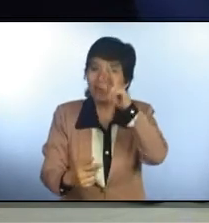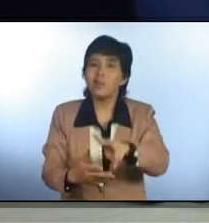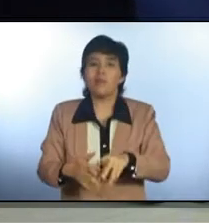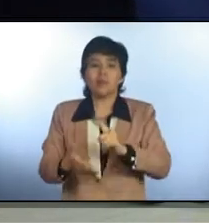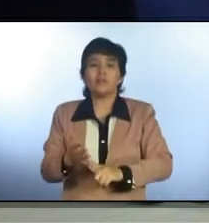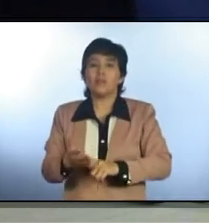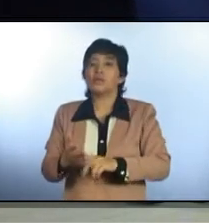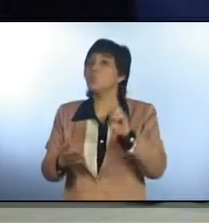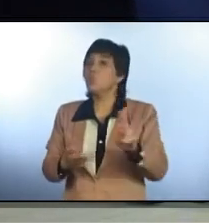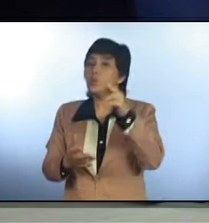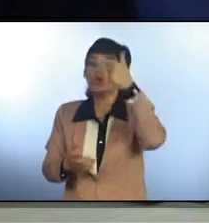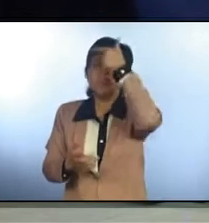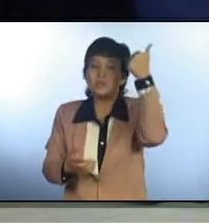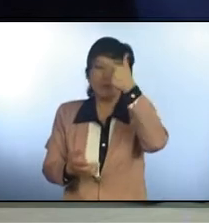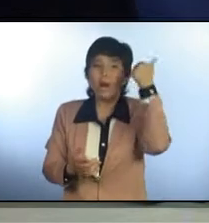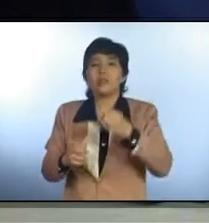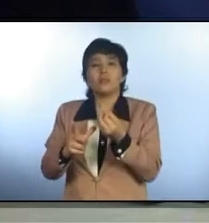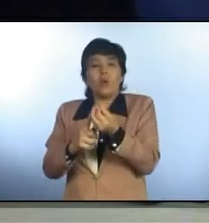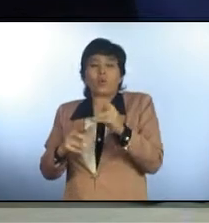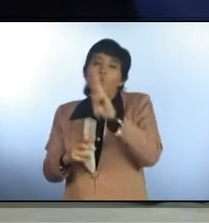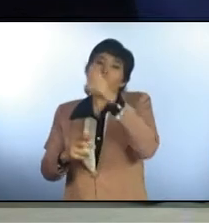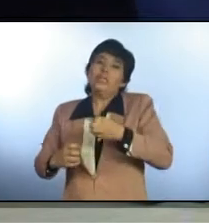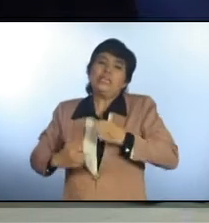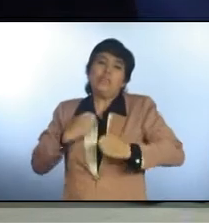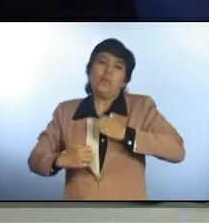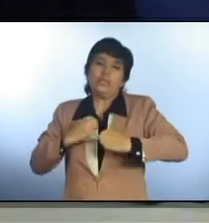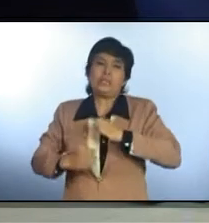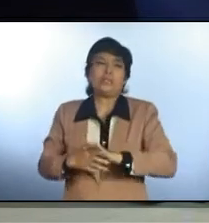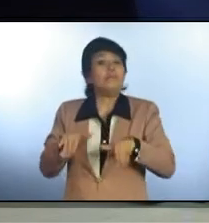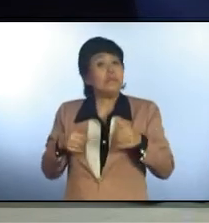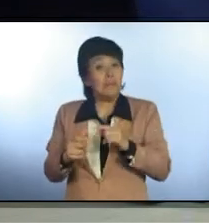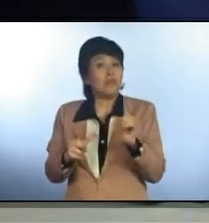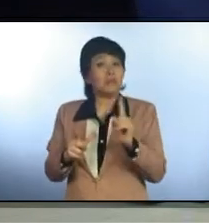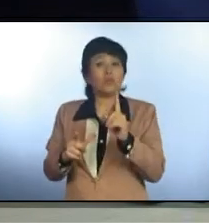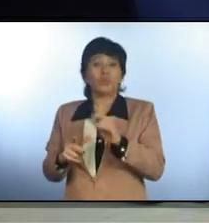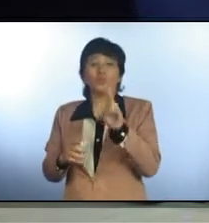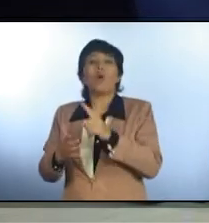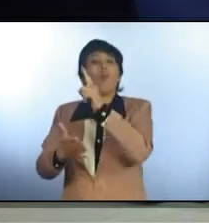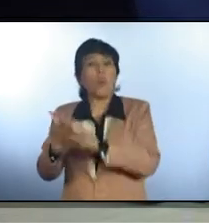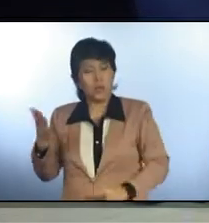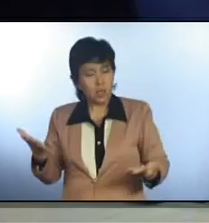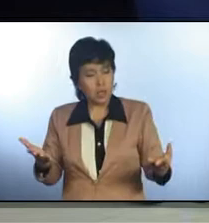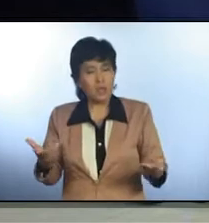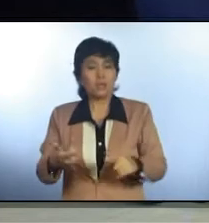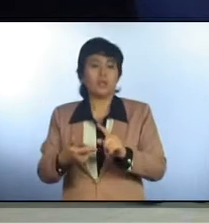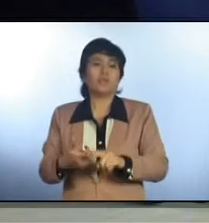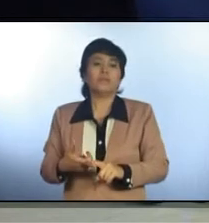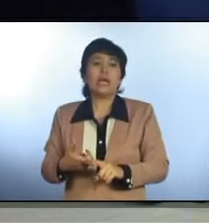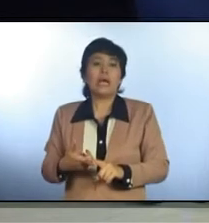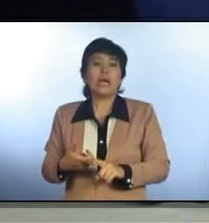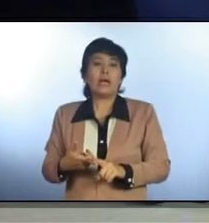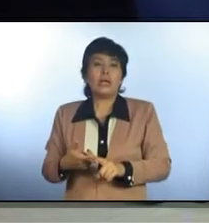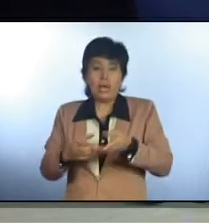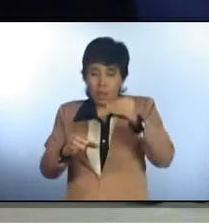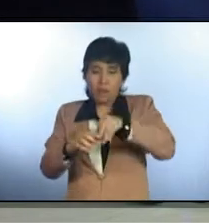would you use reason or would you use emotion? Now, this is one tips for you to that you can learn. Now, in